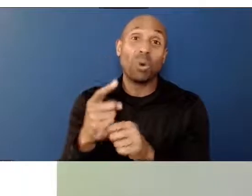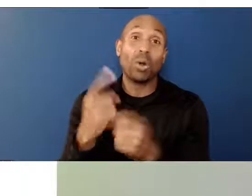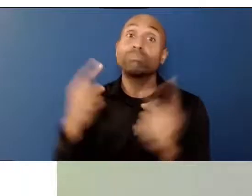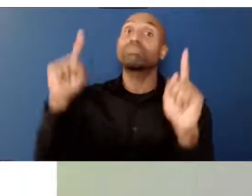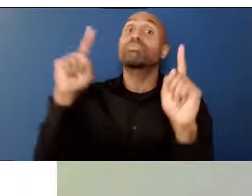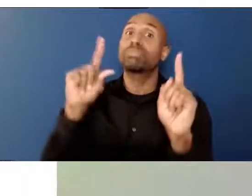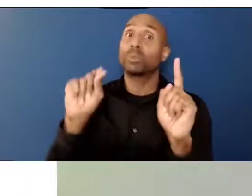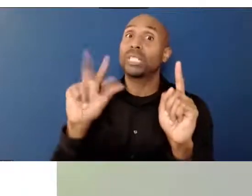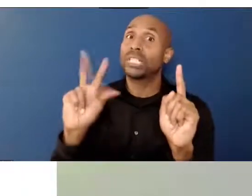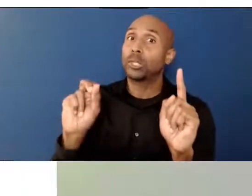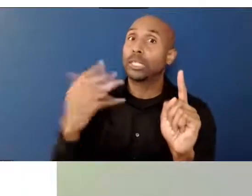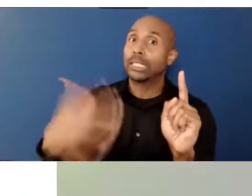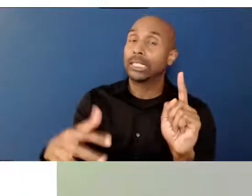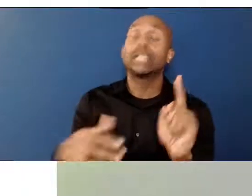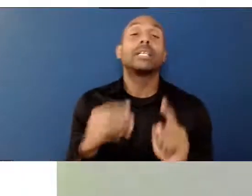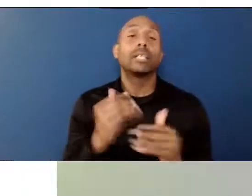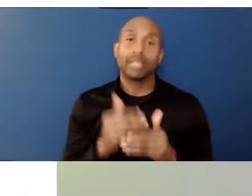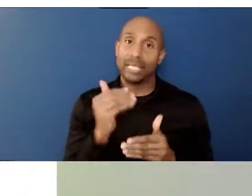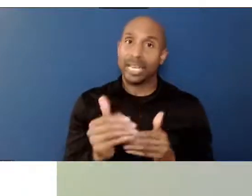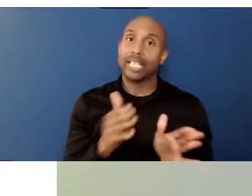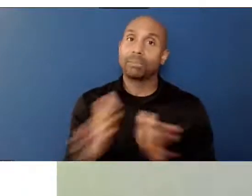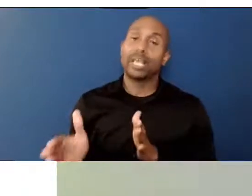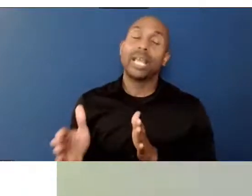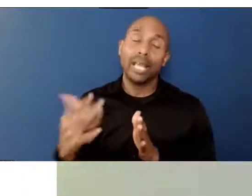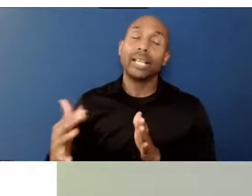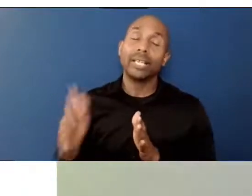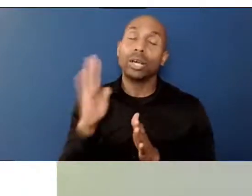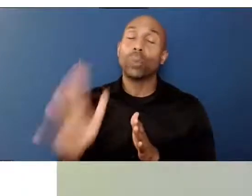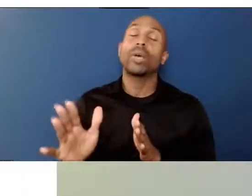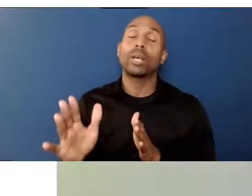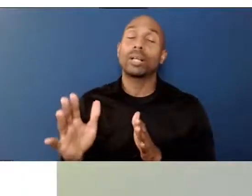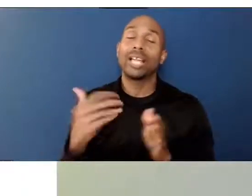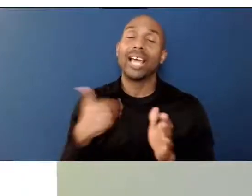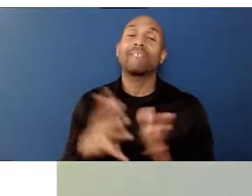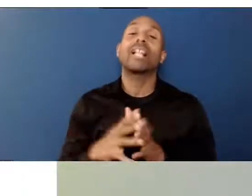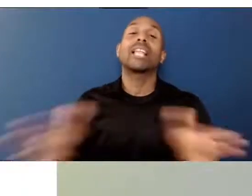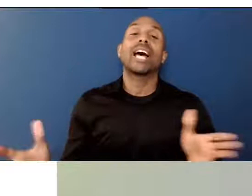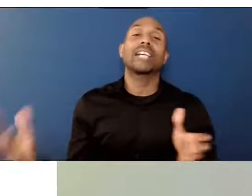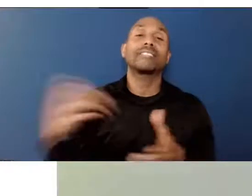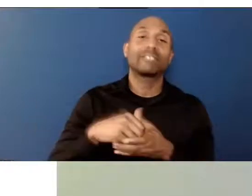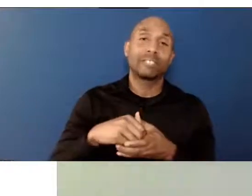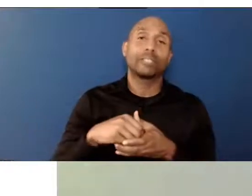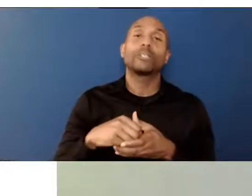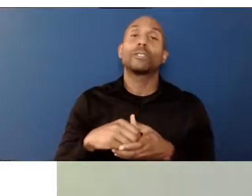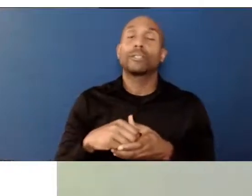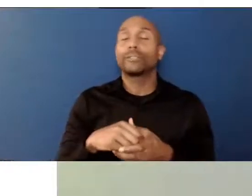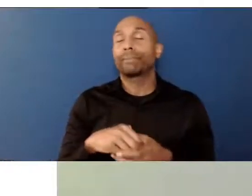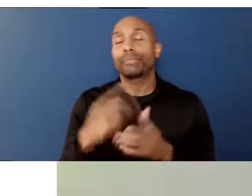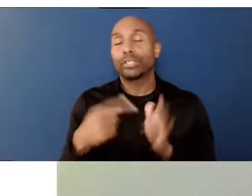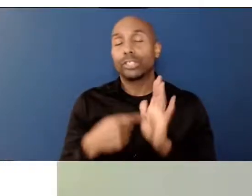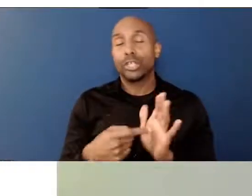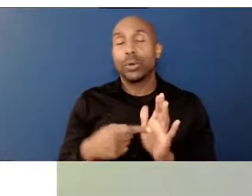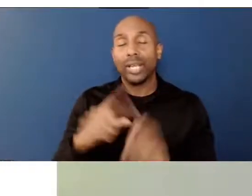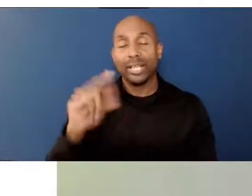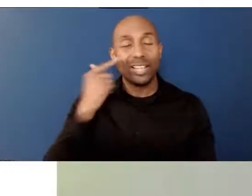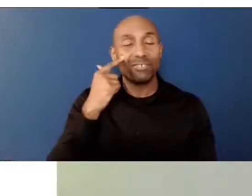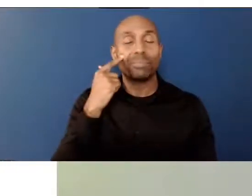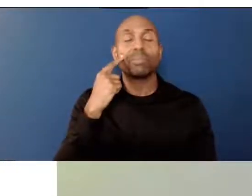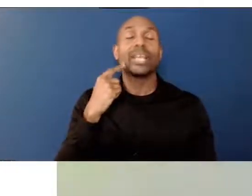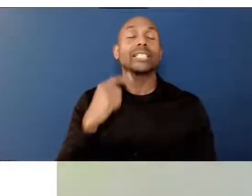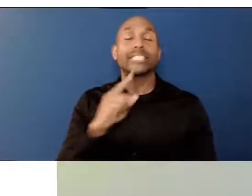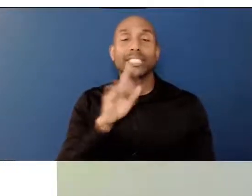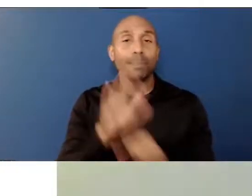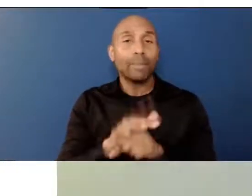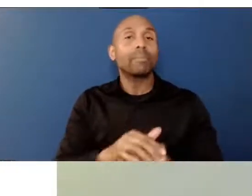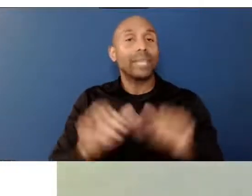next plan is going to be really focused on showing government's continued commitment to being an accessible